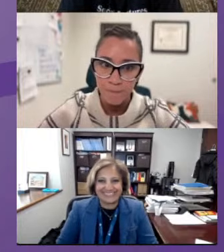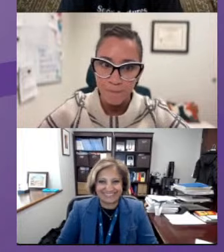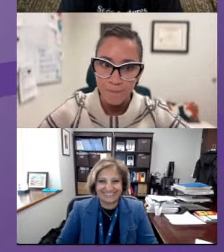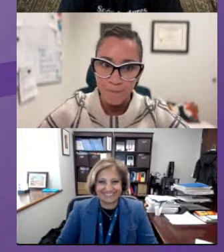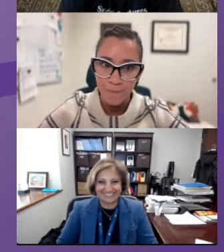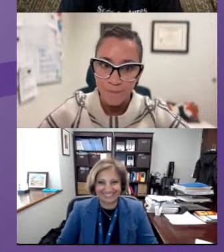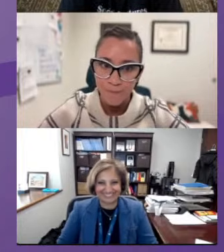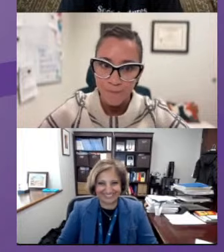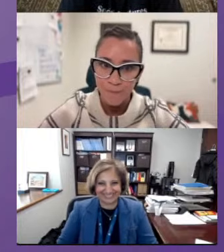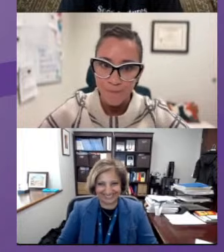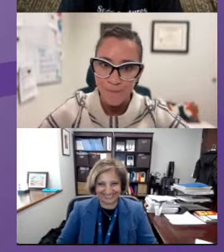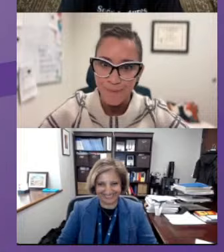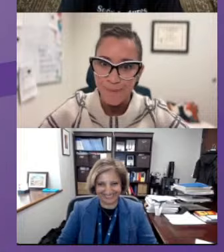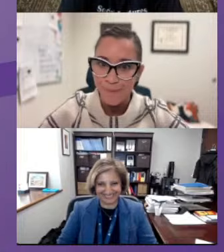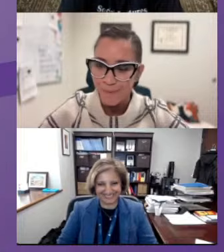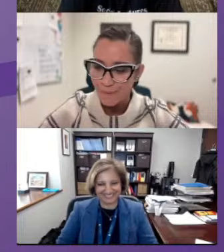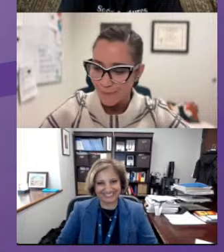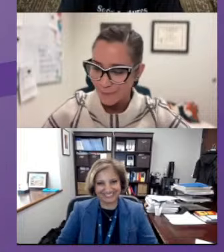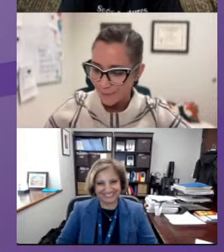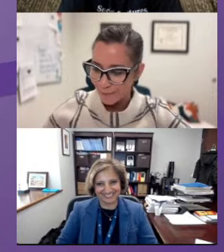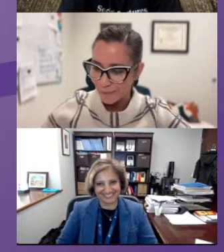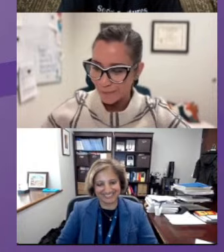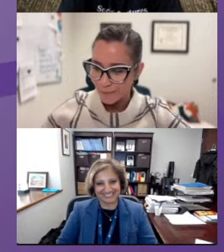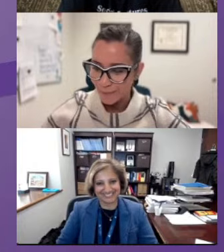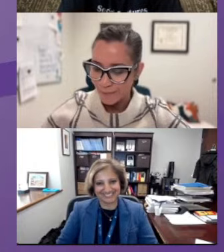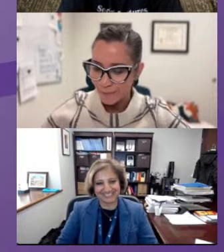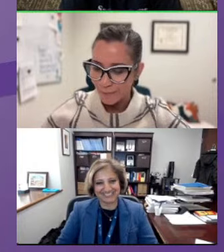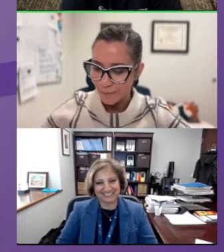deal of vigorous agreement there. Was there something else you wanted to add to that?